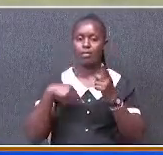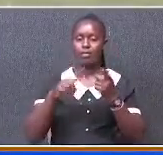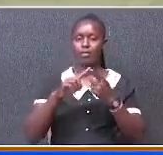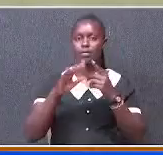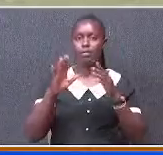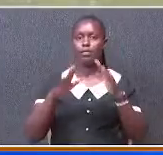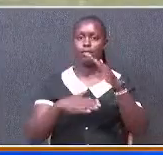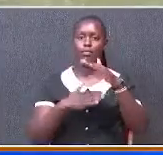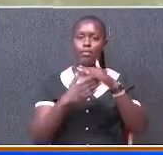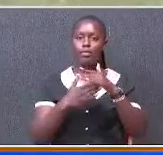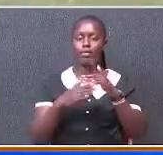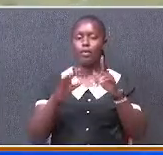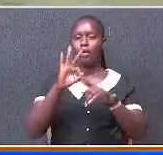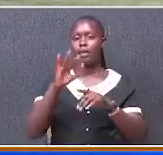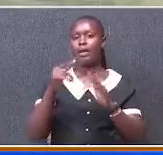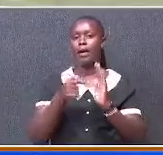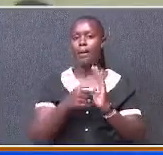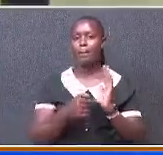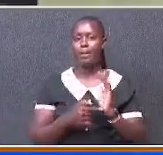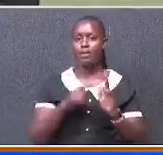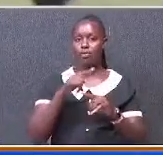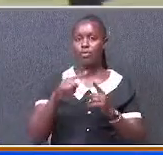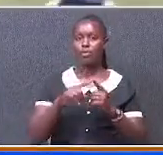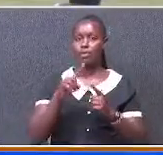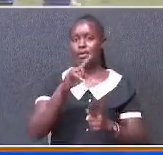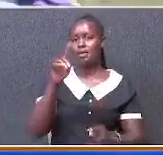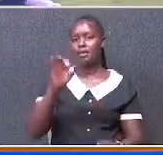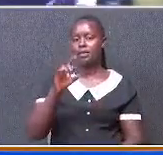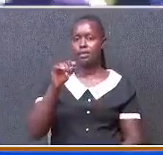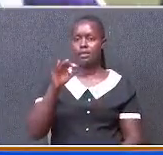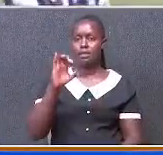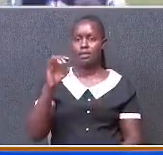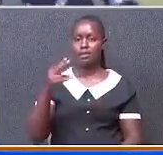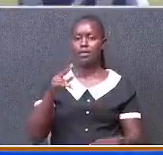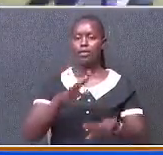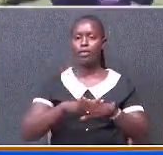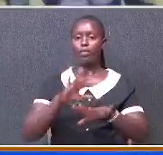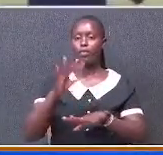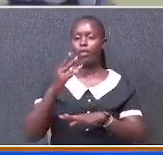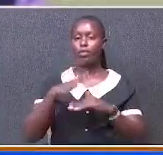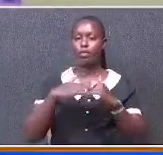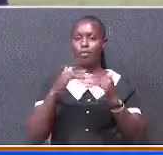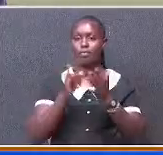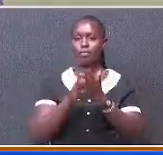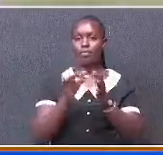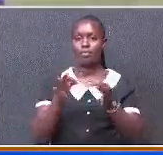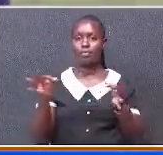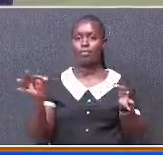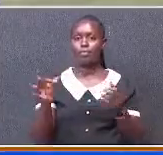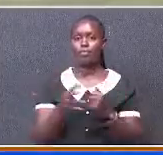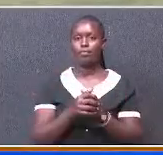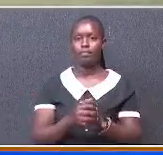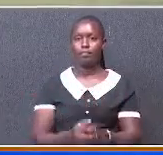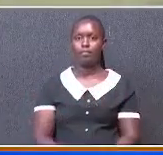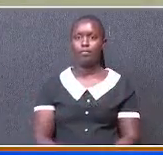on the log on 3 points, while Zetex Sparks also remained 4th on the log on 4 points.